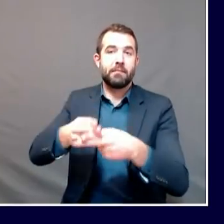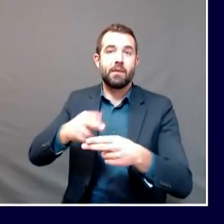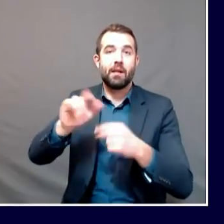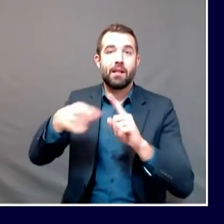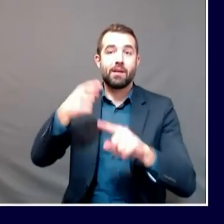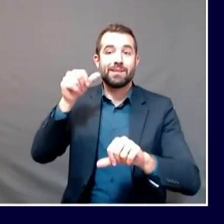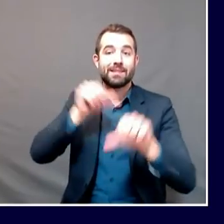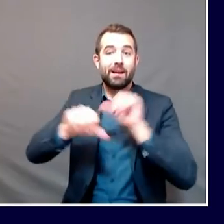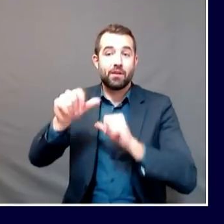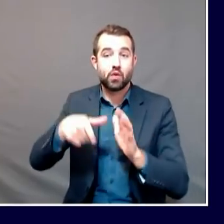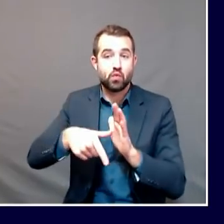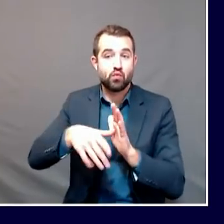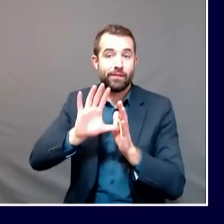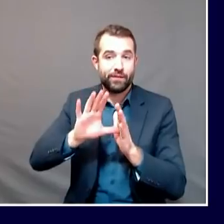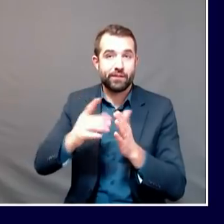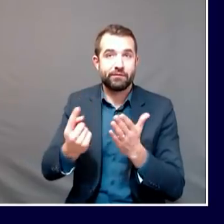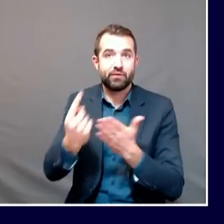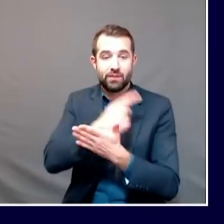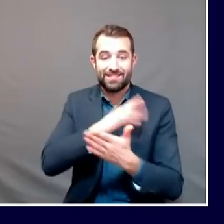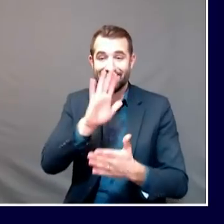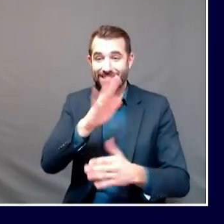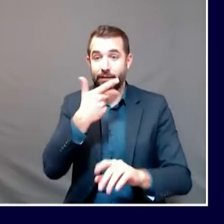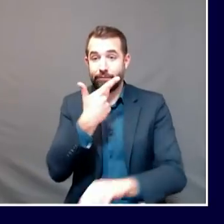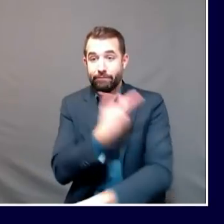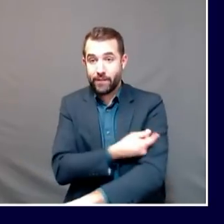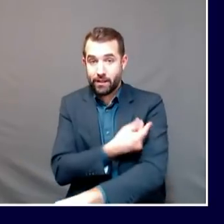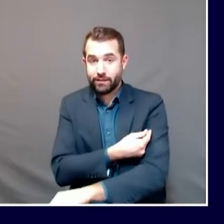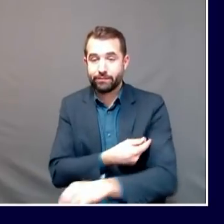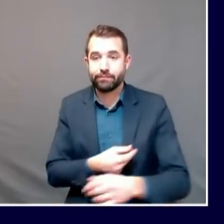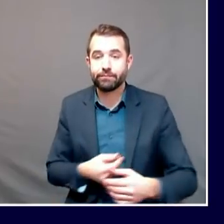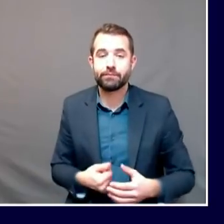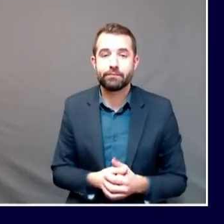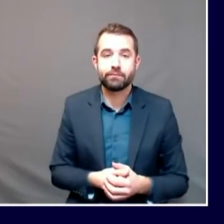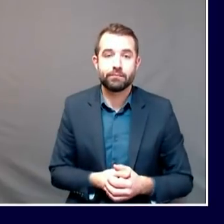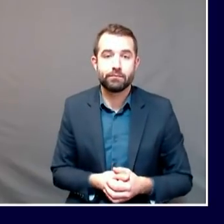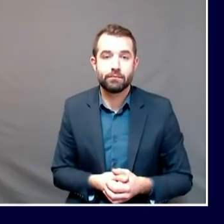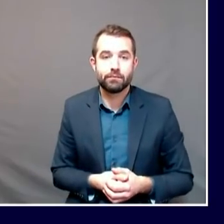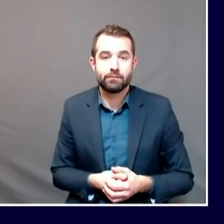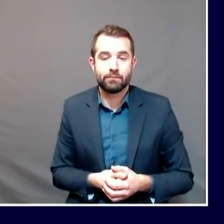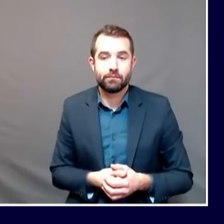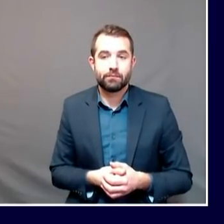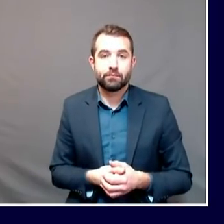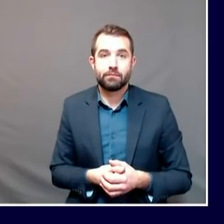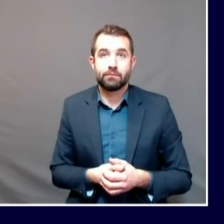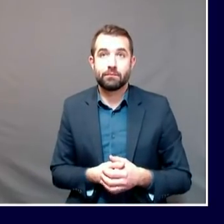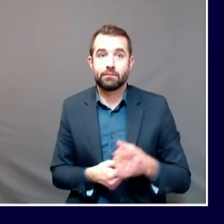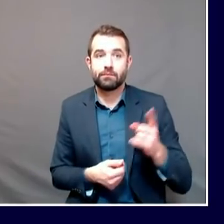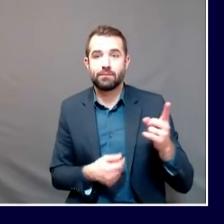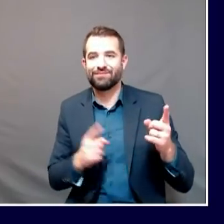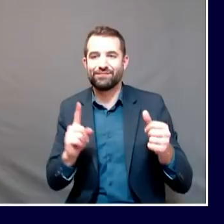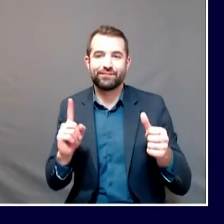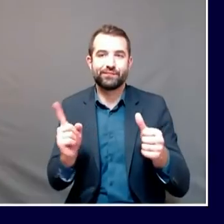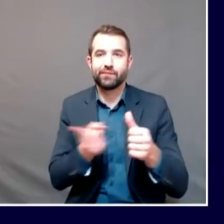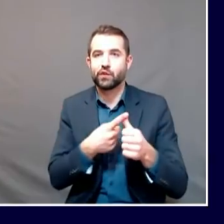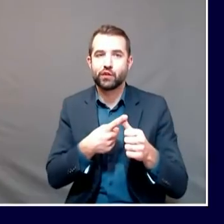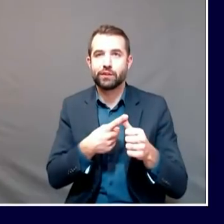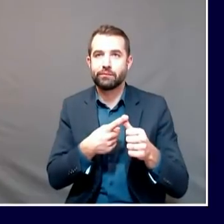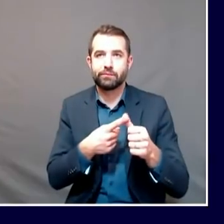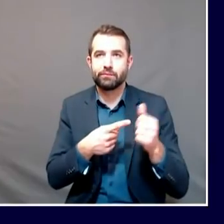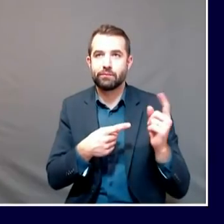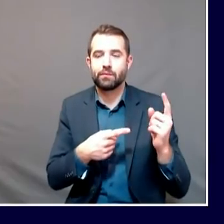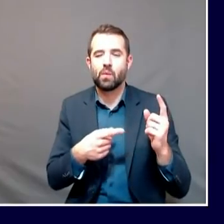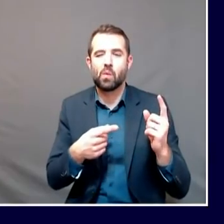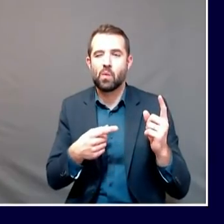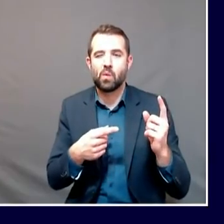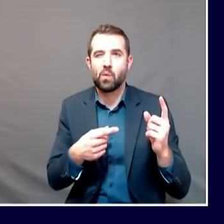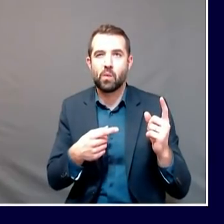vaccine that were the first glimpse at the extent to which the vaccine may not just reduce